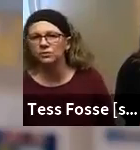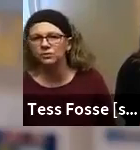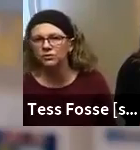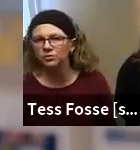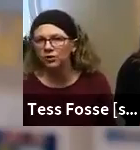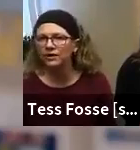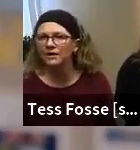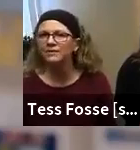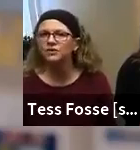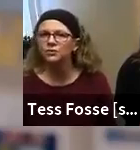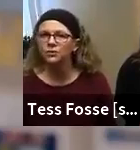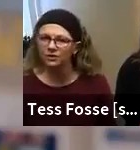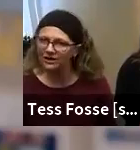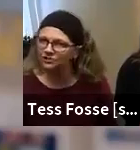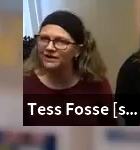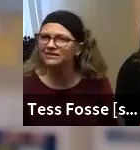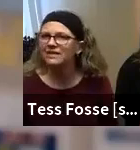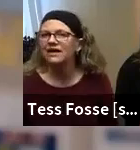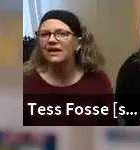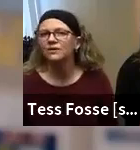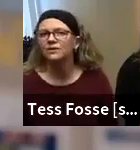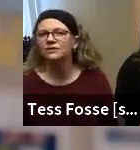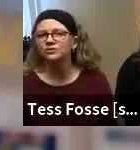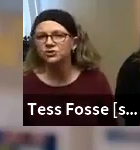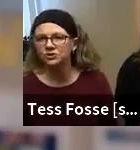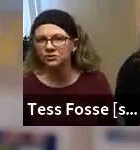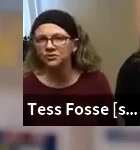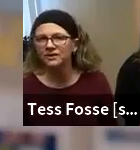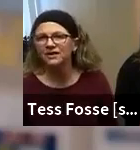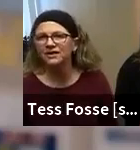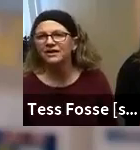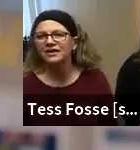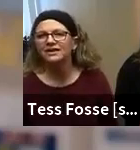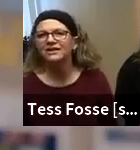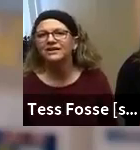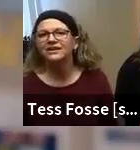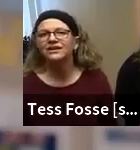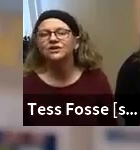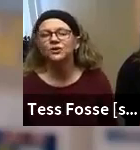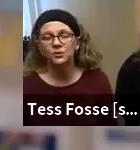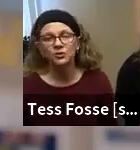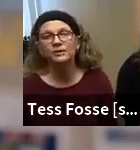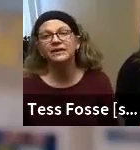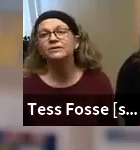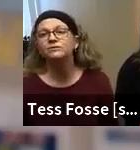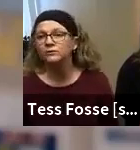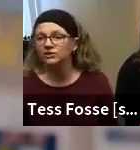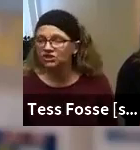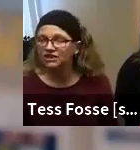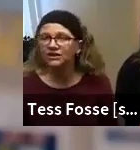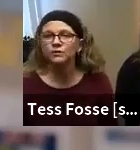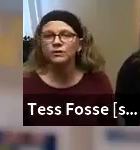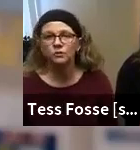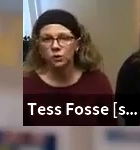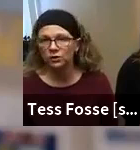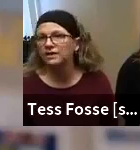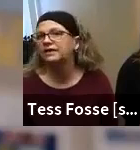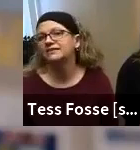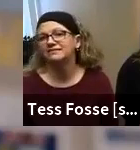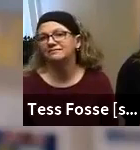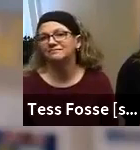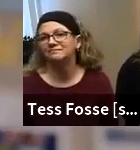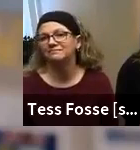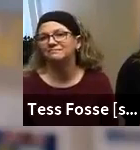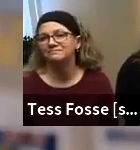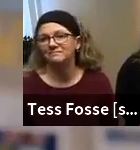you go through the program, and you will graduate. And when you do, you will be richly